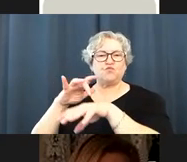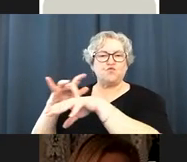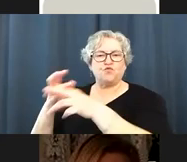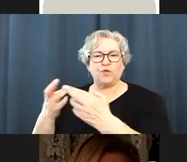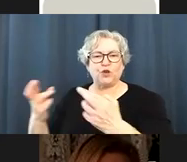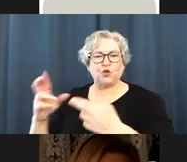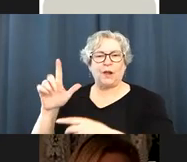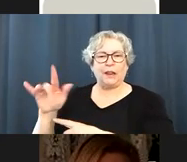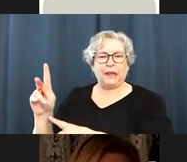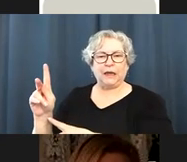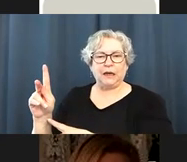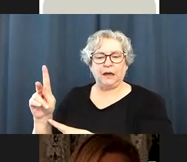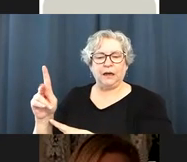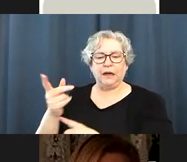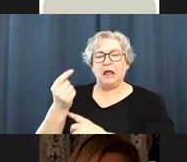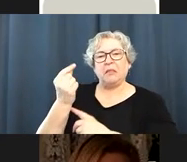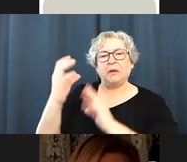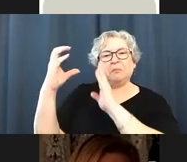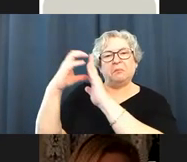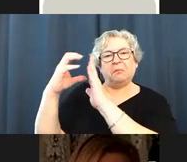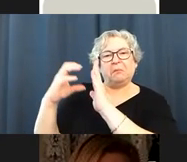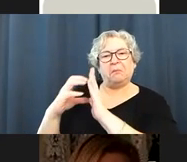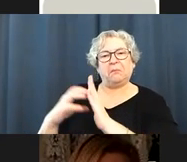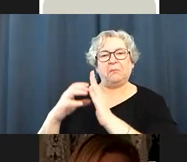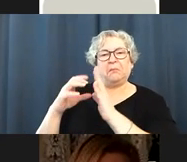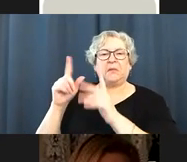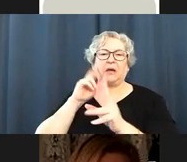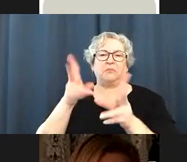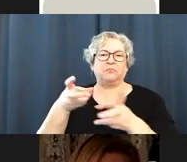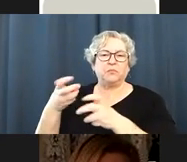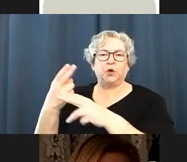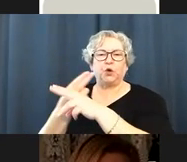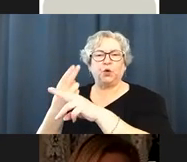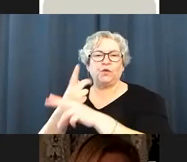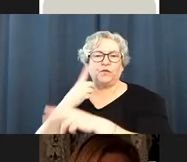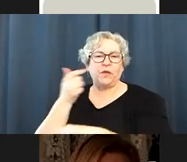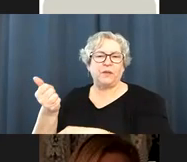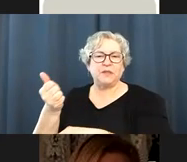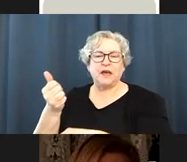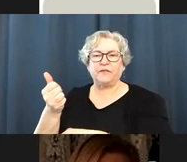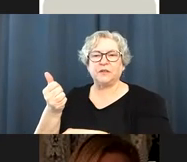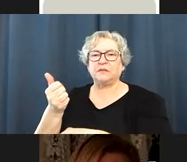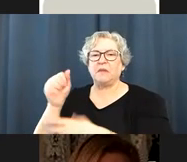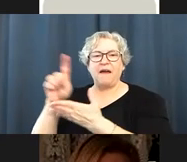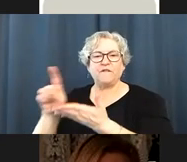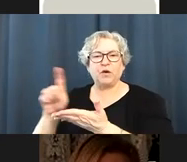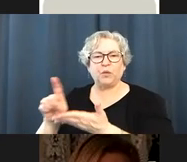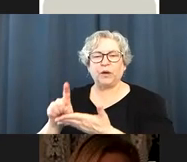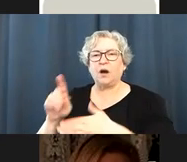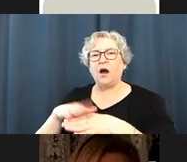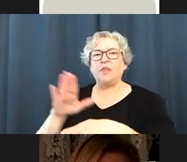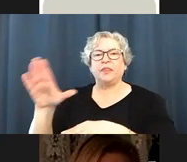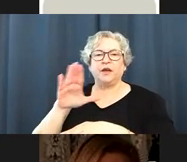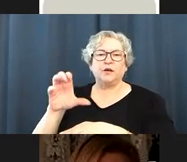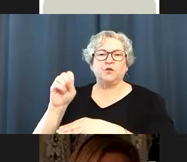link and a little blurb that they can then take and put up every week on all of their social